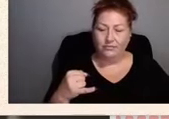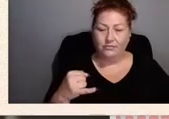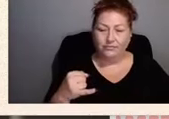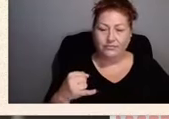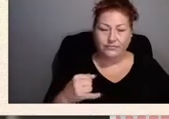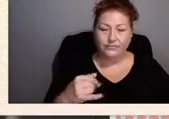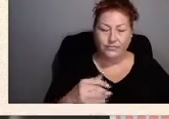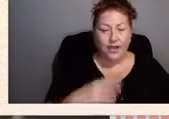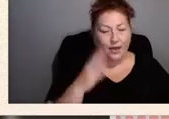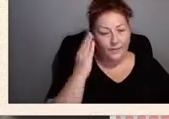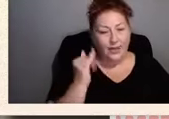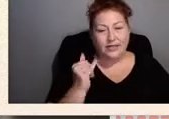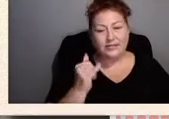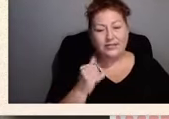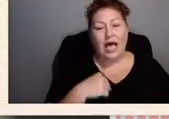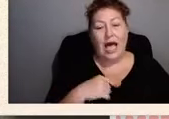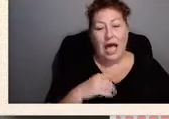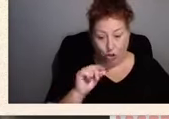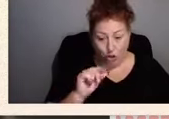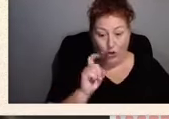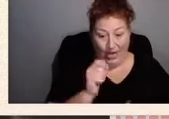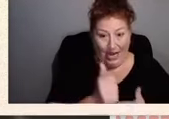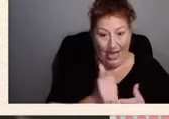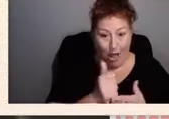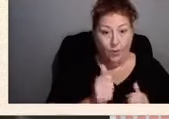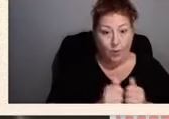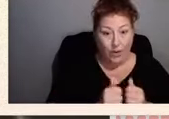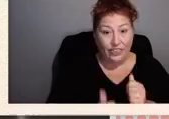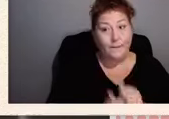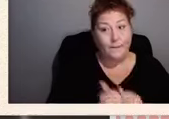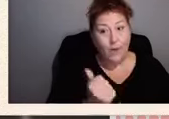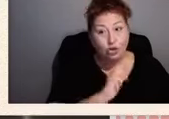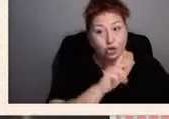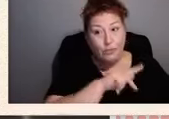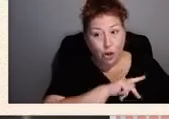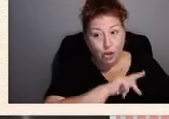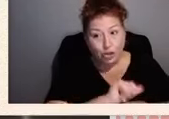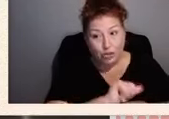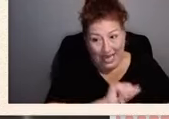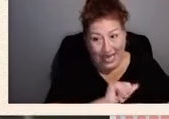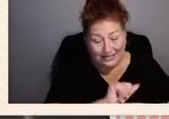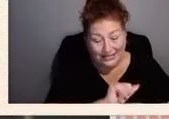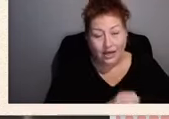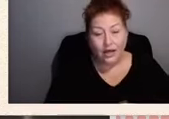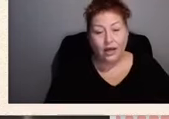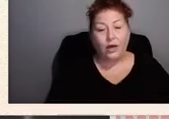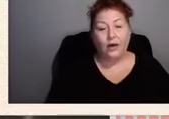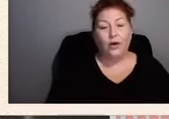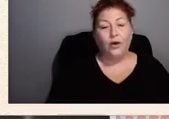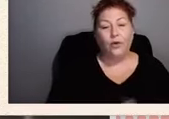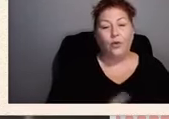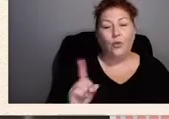because I do need help with the most personal of tasks. Where does the